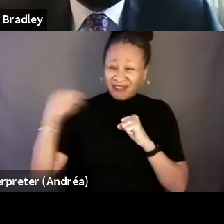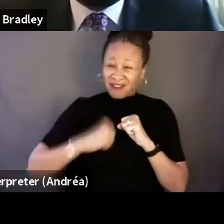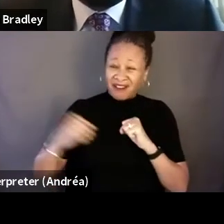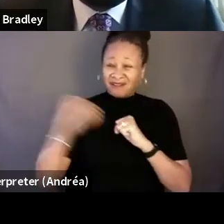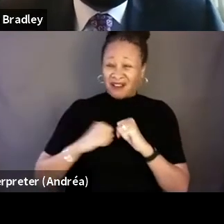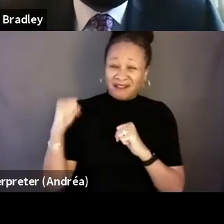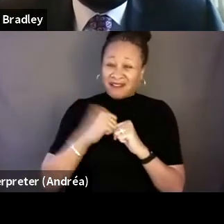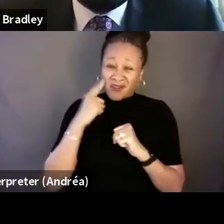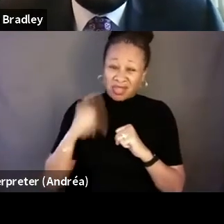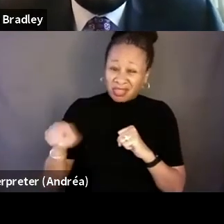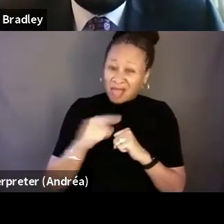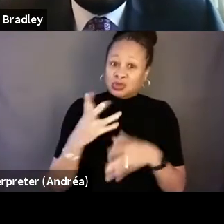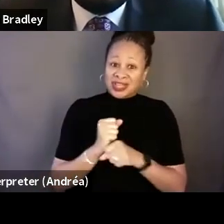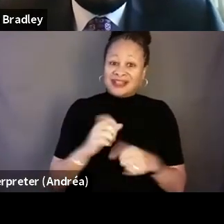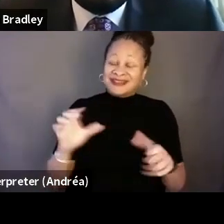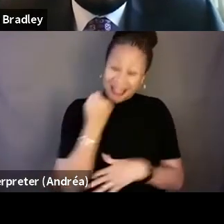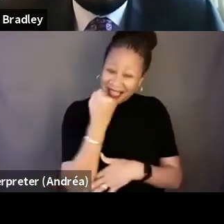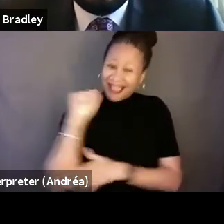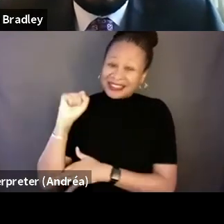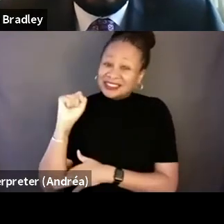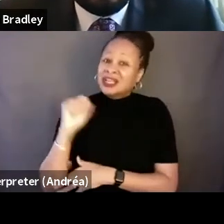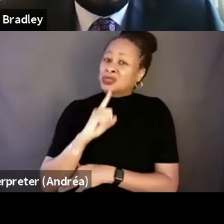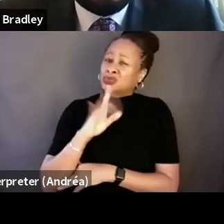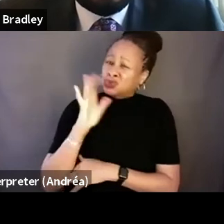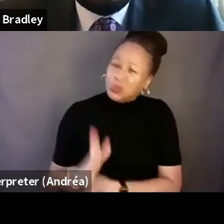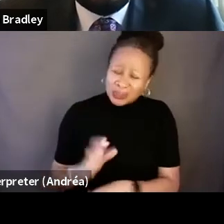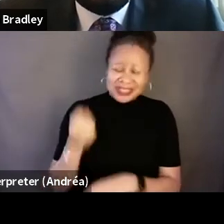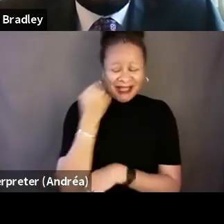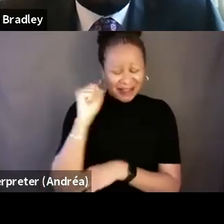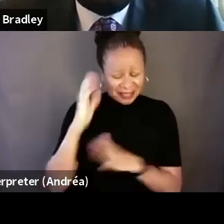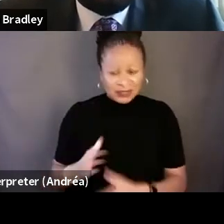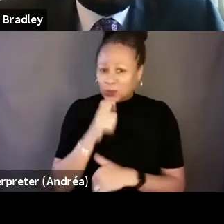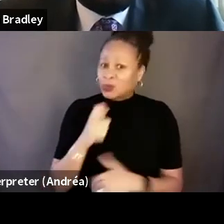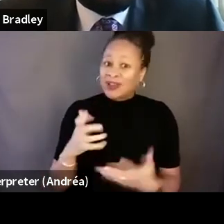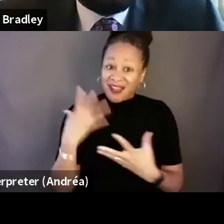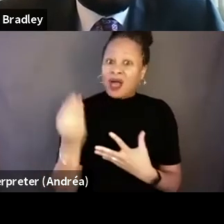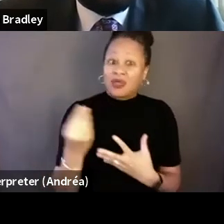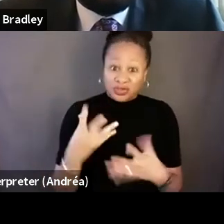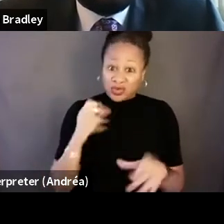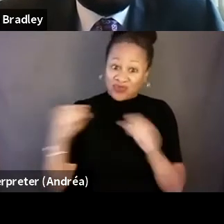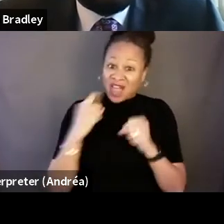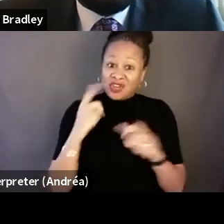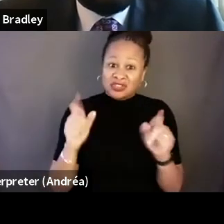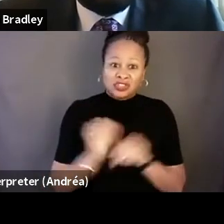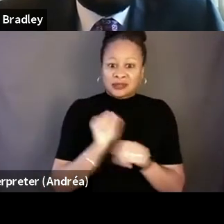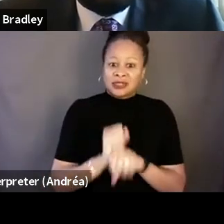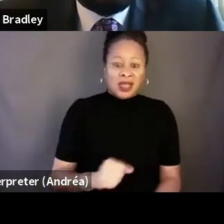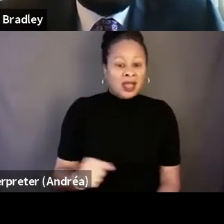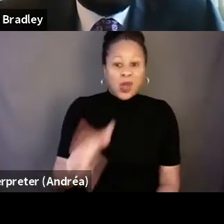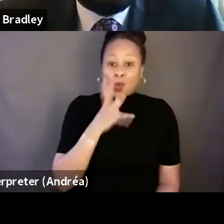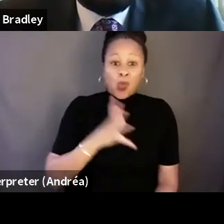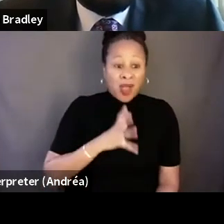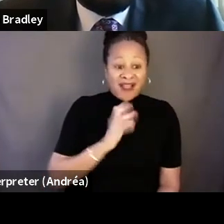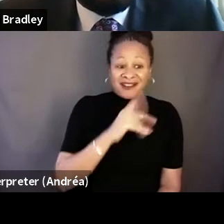and the activists, truly the activists, people, women like you, Carolyn, my